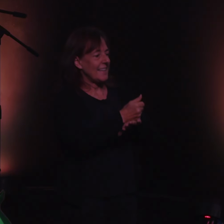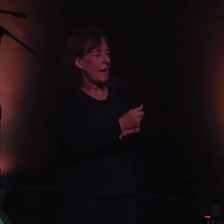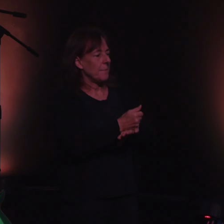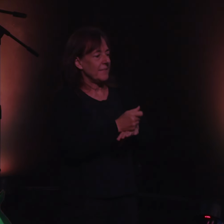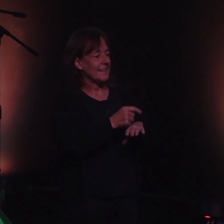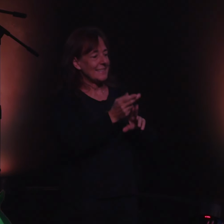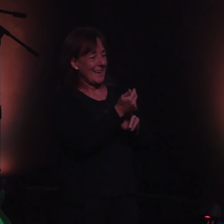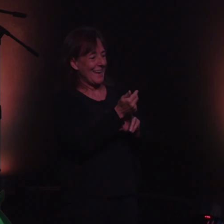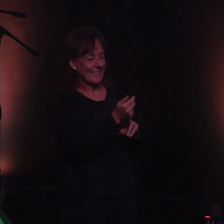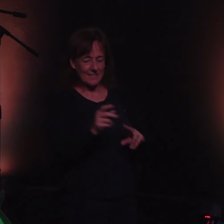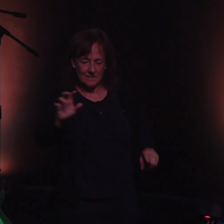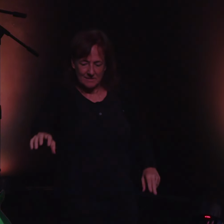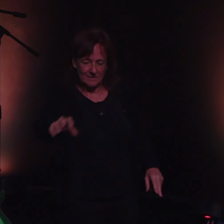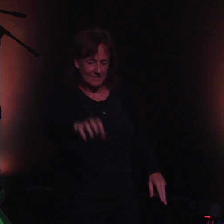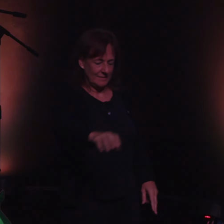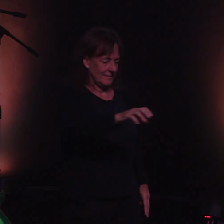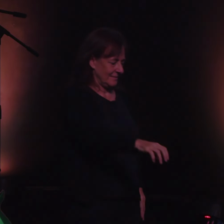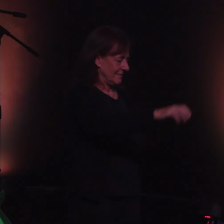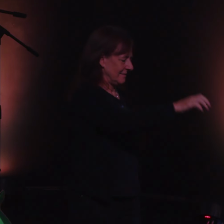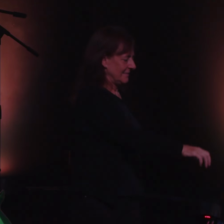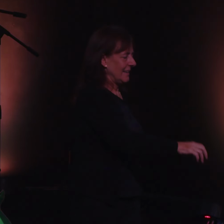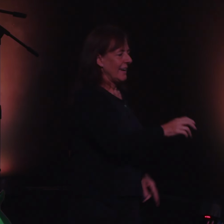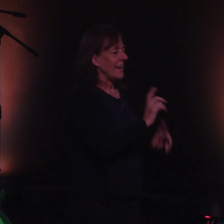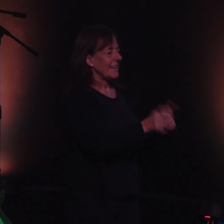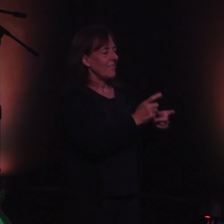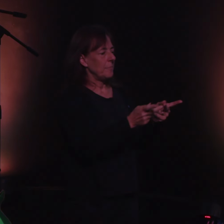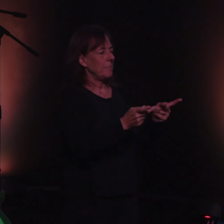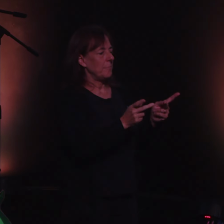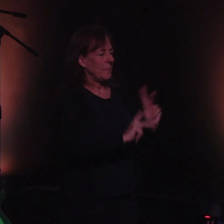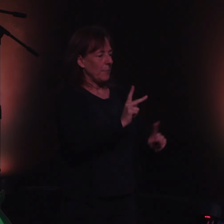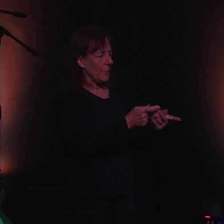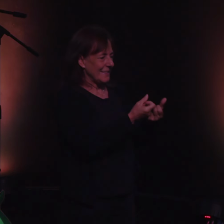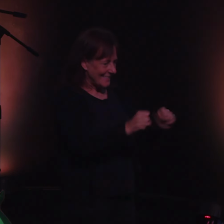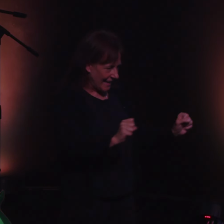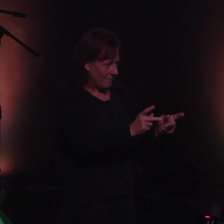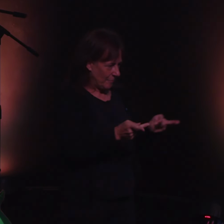up these inns where this is happening and give people a safe place to stay.